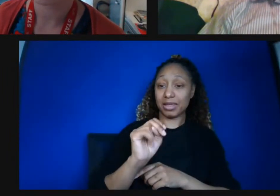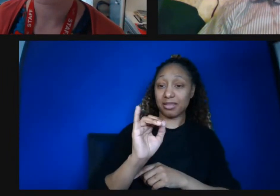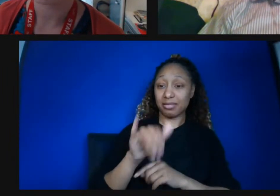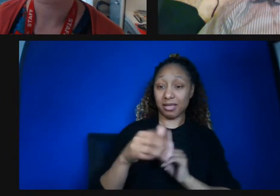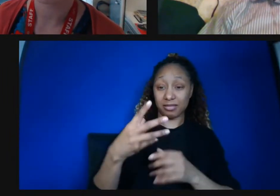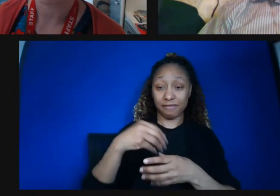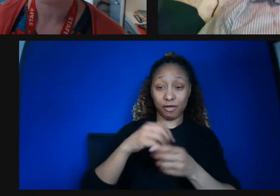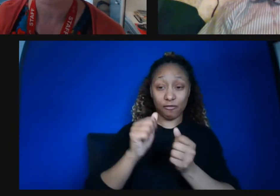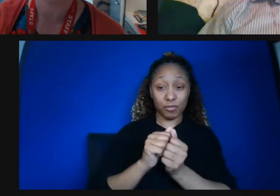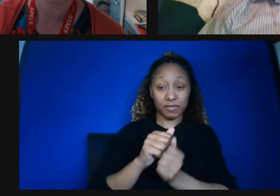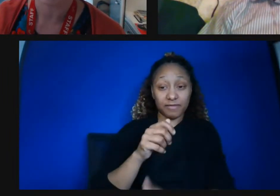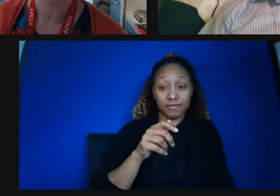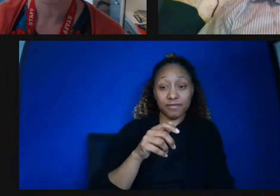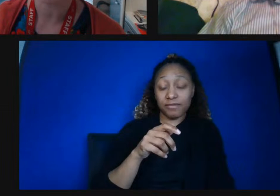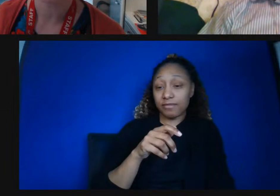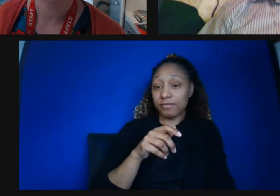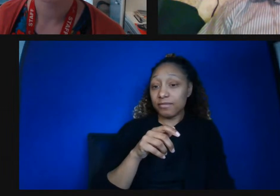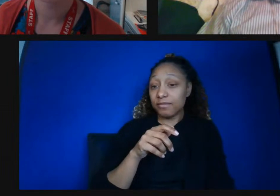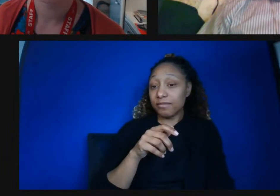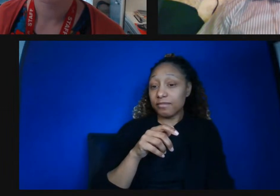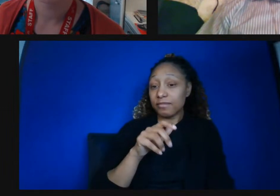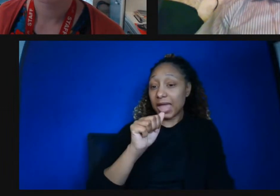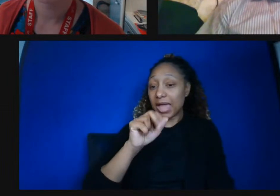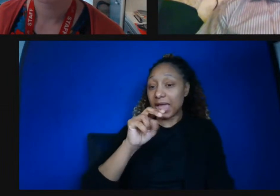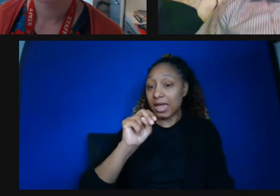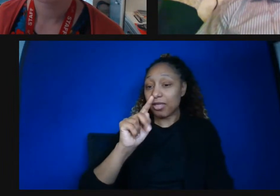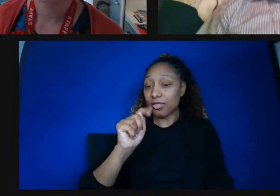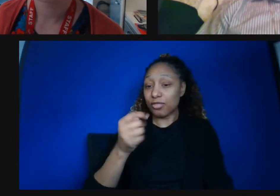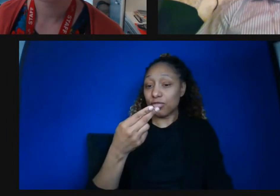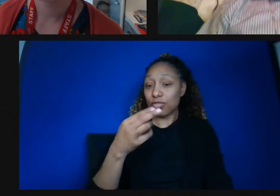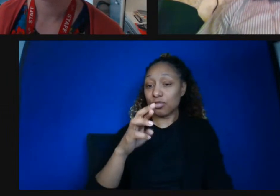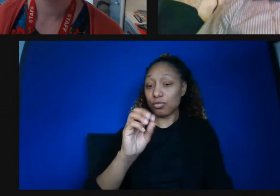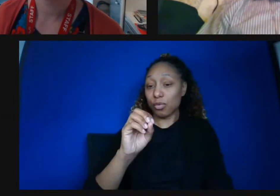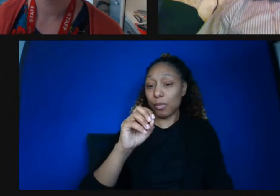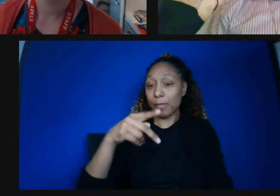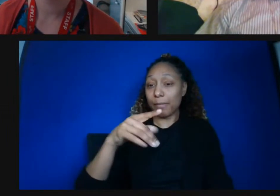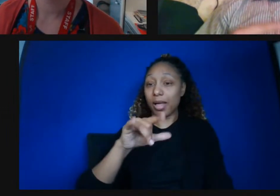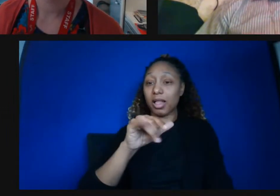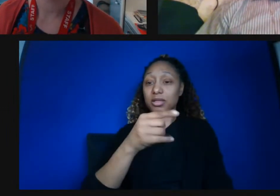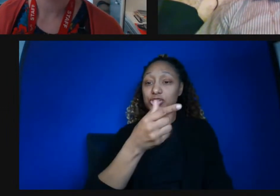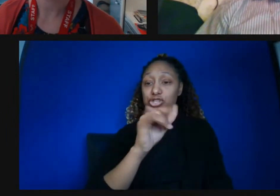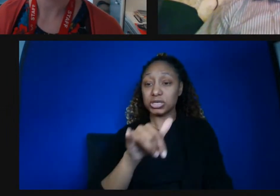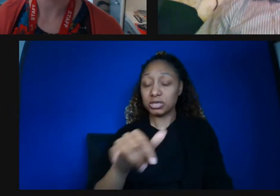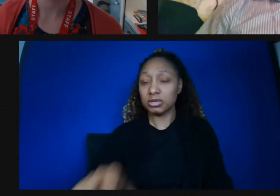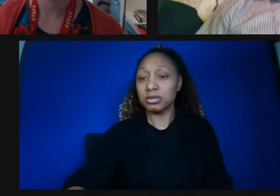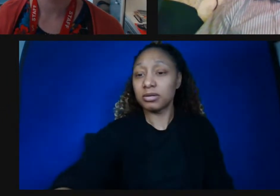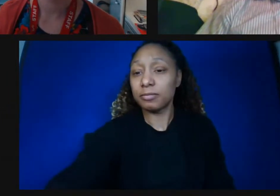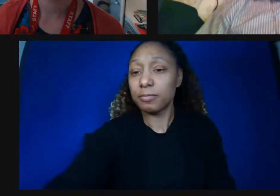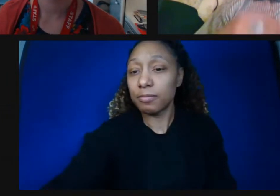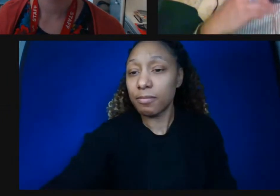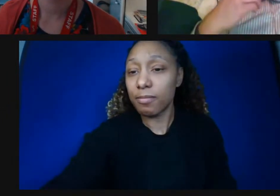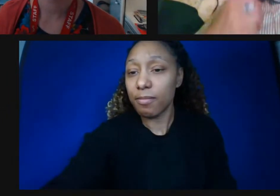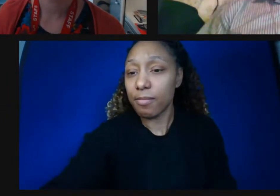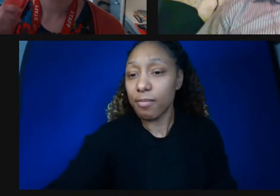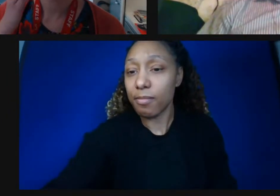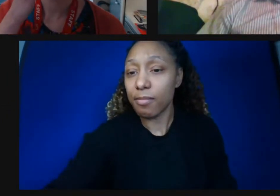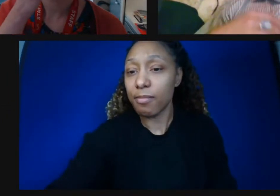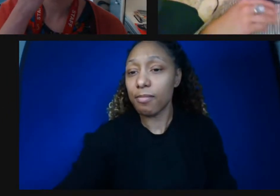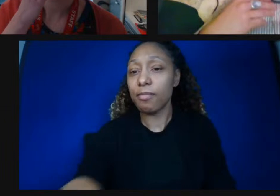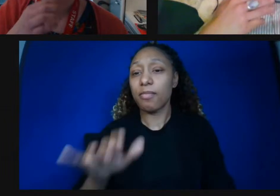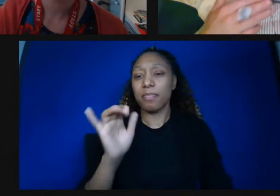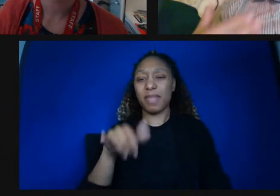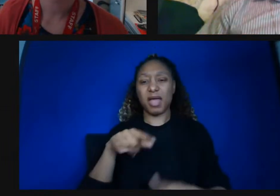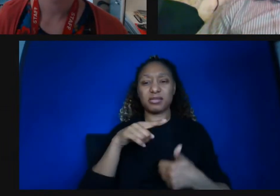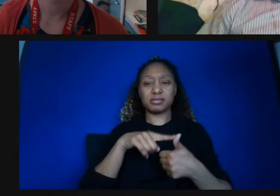and 20th century salvage anthropology? That's a great question. So lifeways are things such as